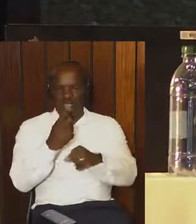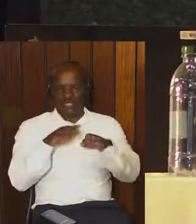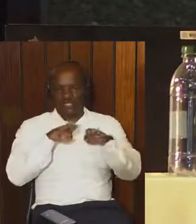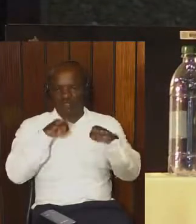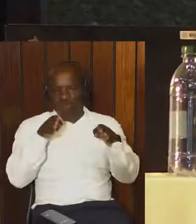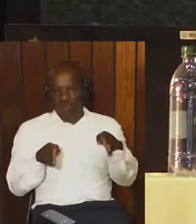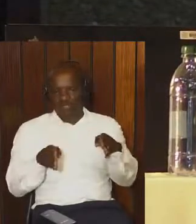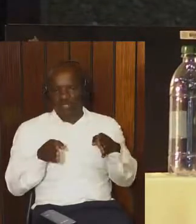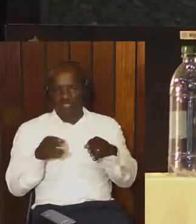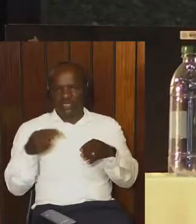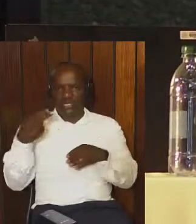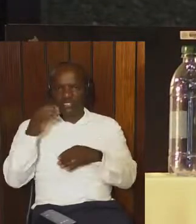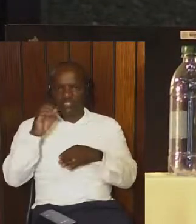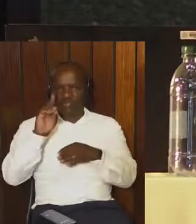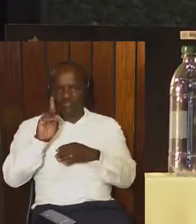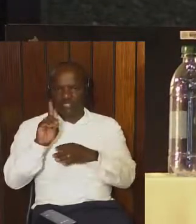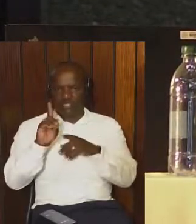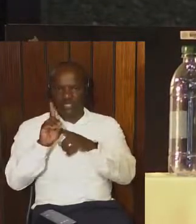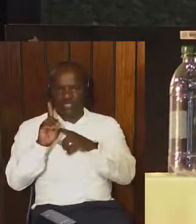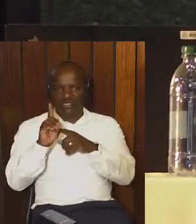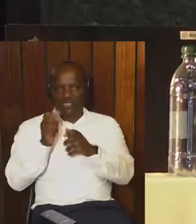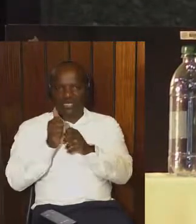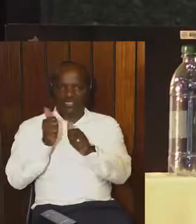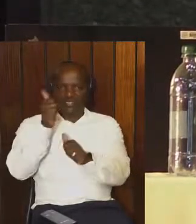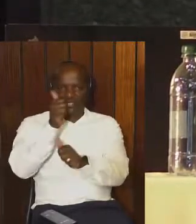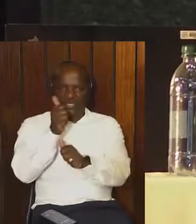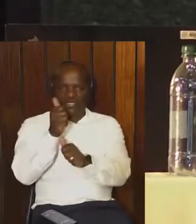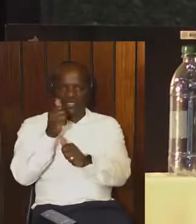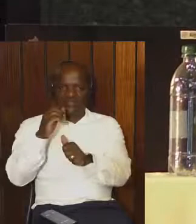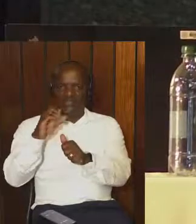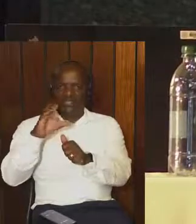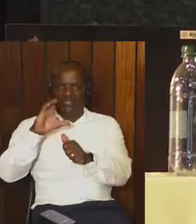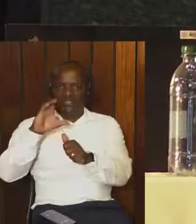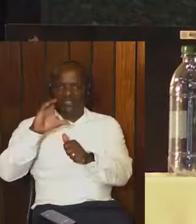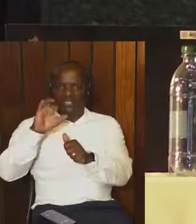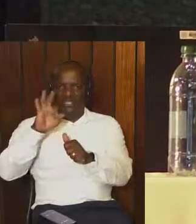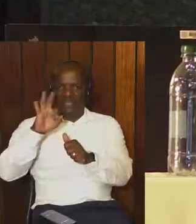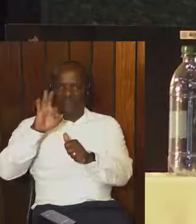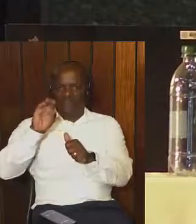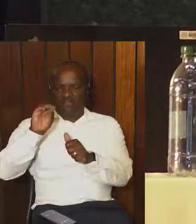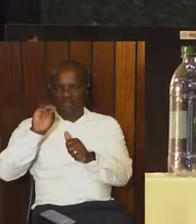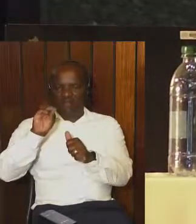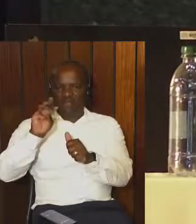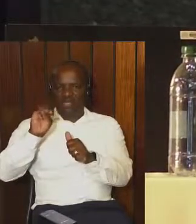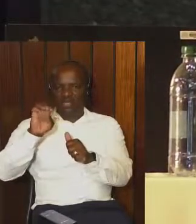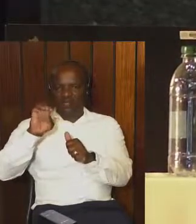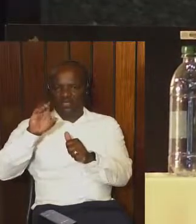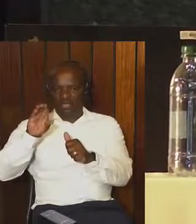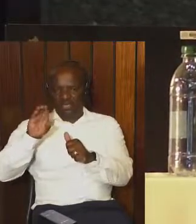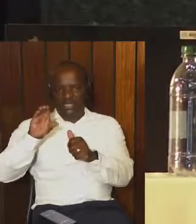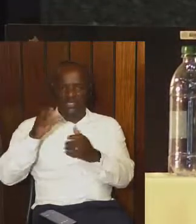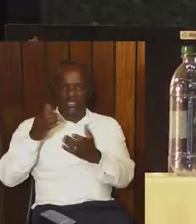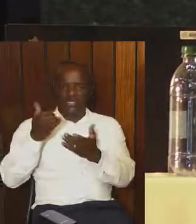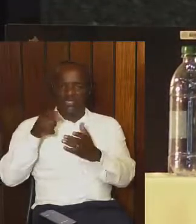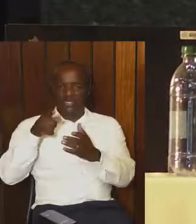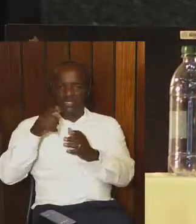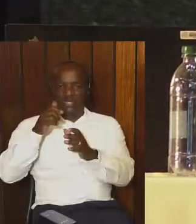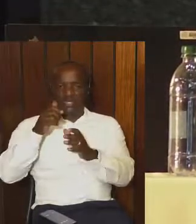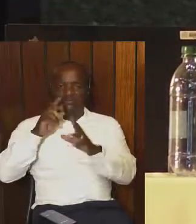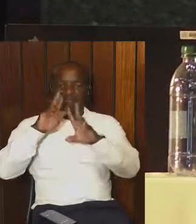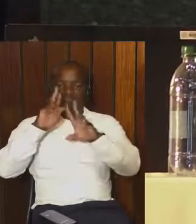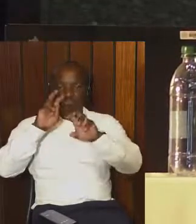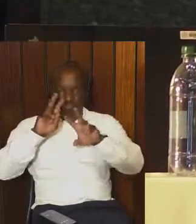HOD, being an executive together with the CFO and the MEC, can be able to look into